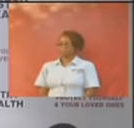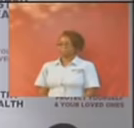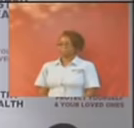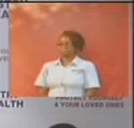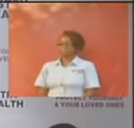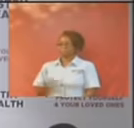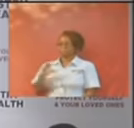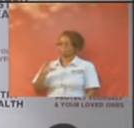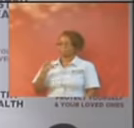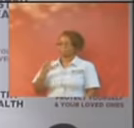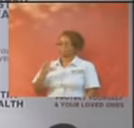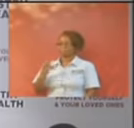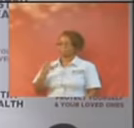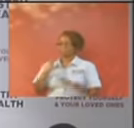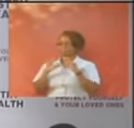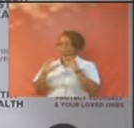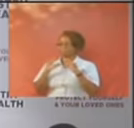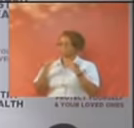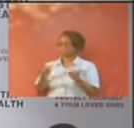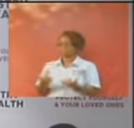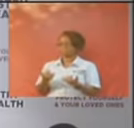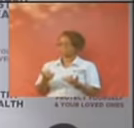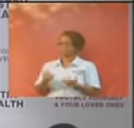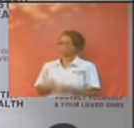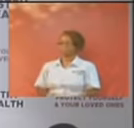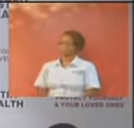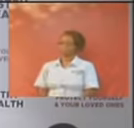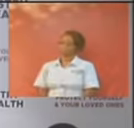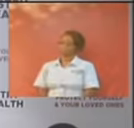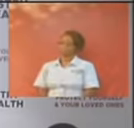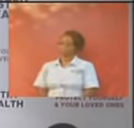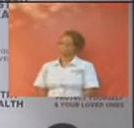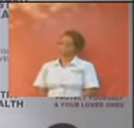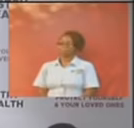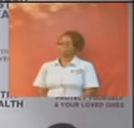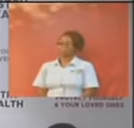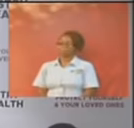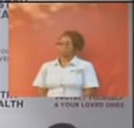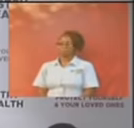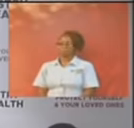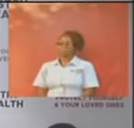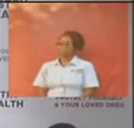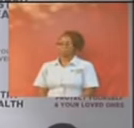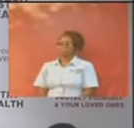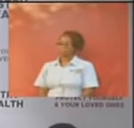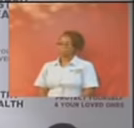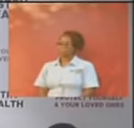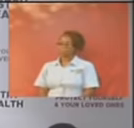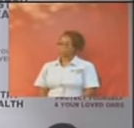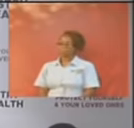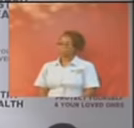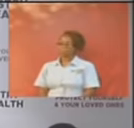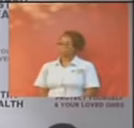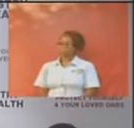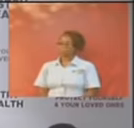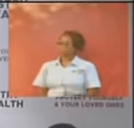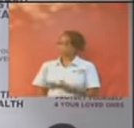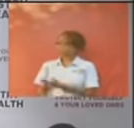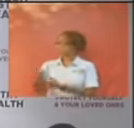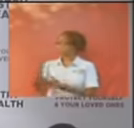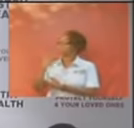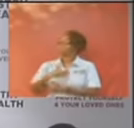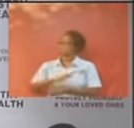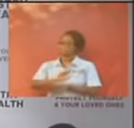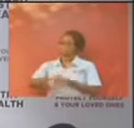come back to Mr. Lachman Singh, please. So let's go to CL Communications. Good morning, everybody. Nadaleen